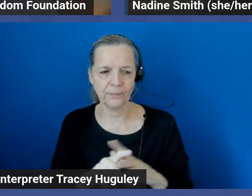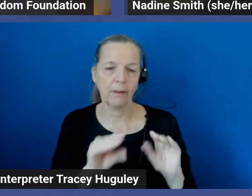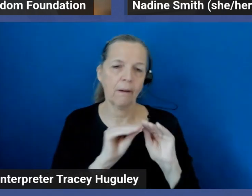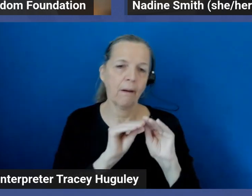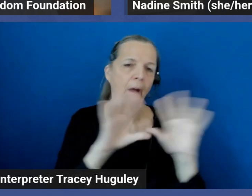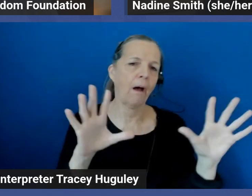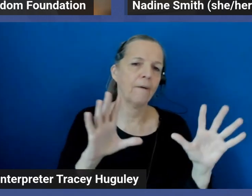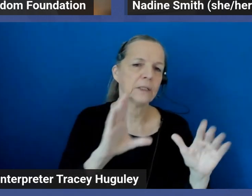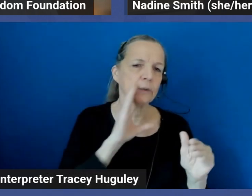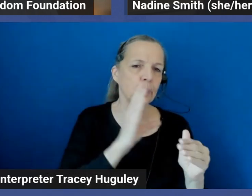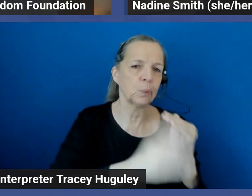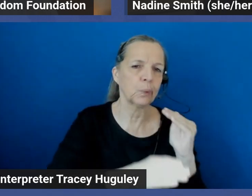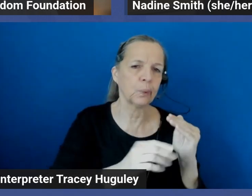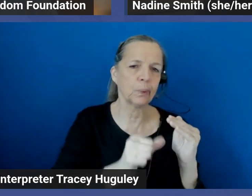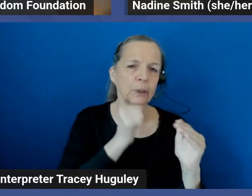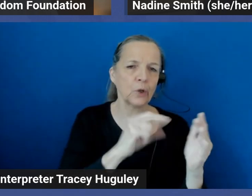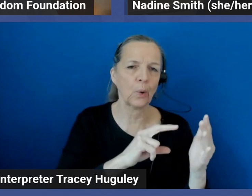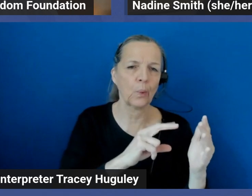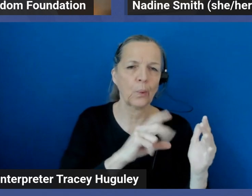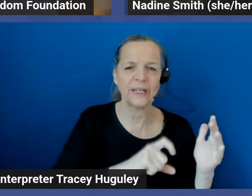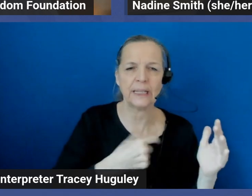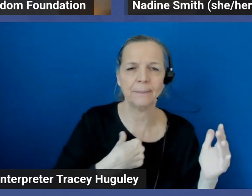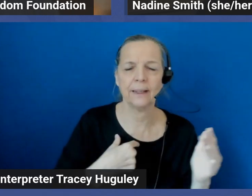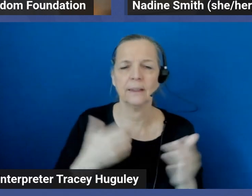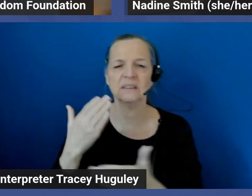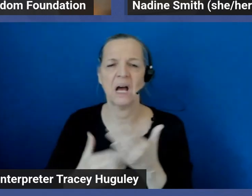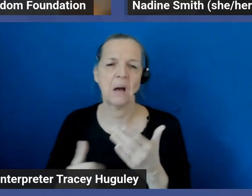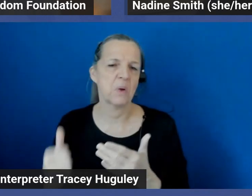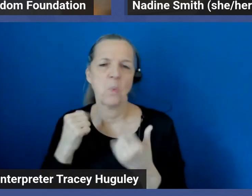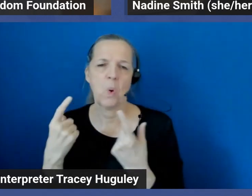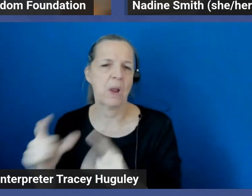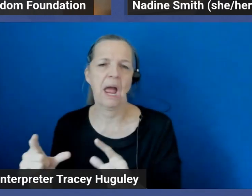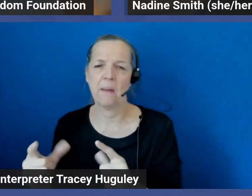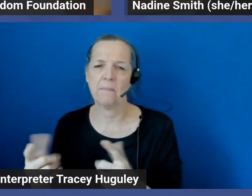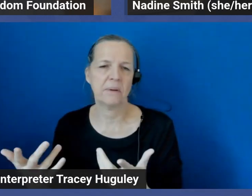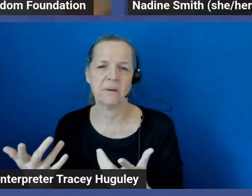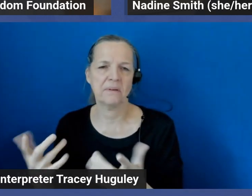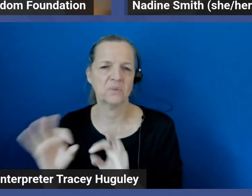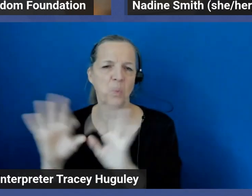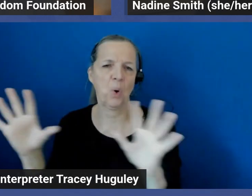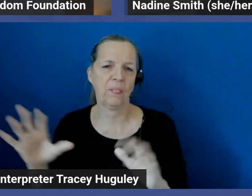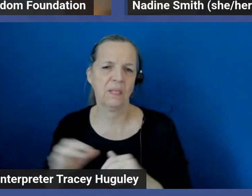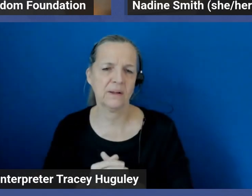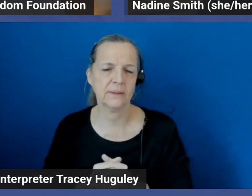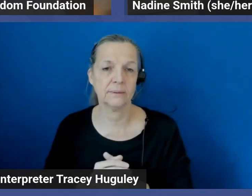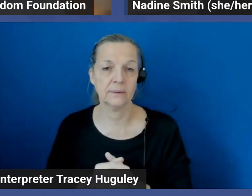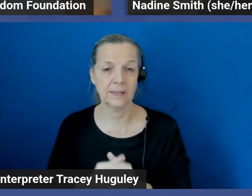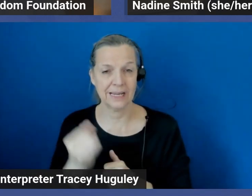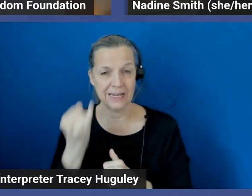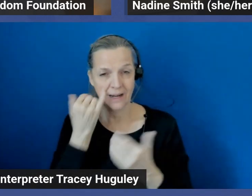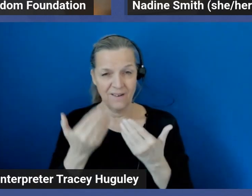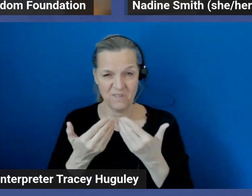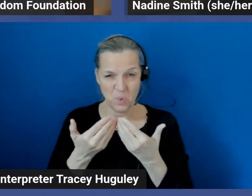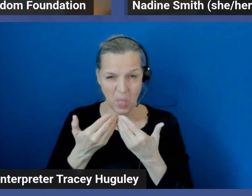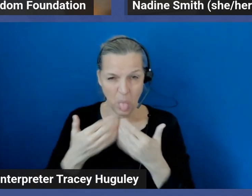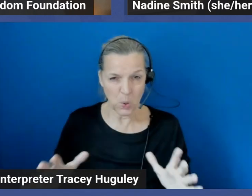That'll get done. They don't need me. And the people are like, that'll never happen. That's pointless. And so when we lose by a narrow margin, the